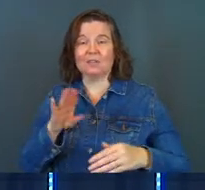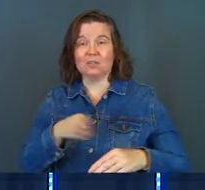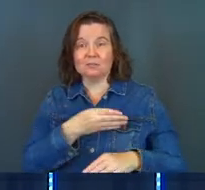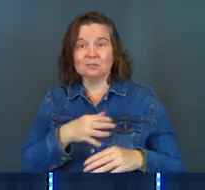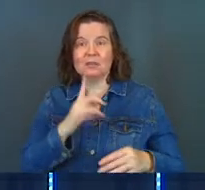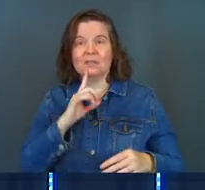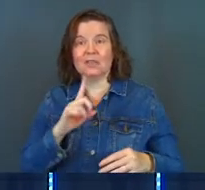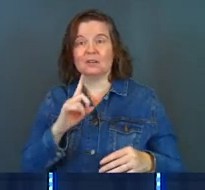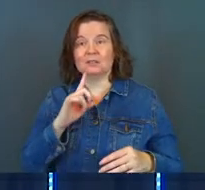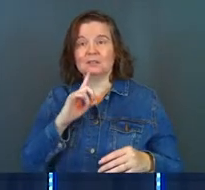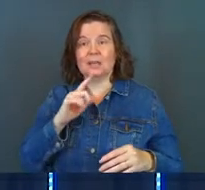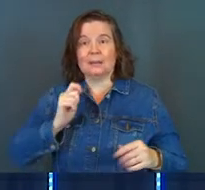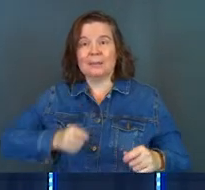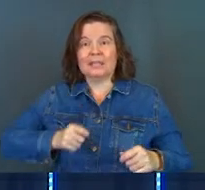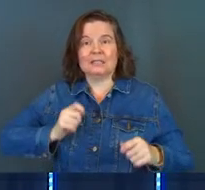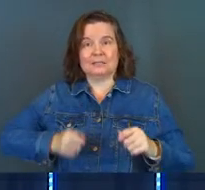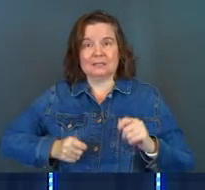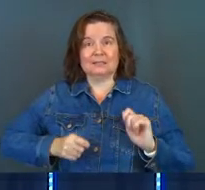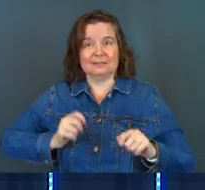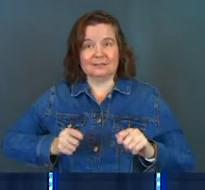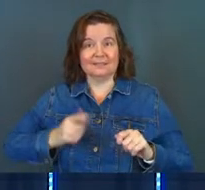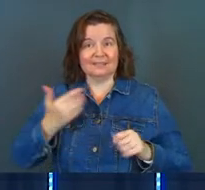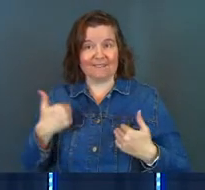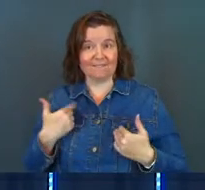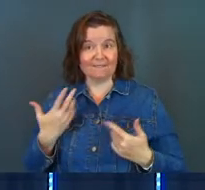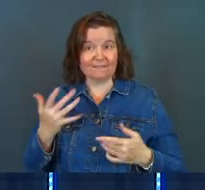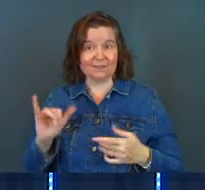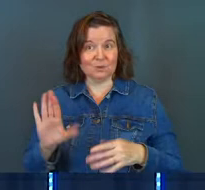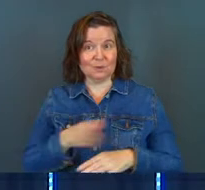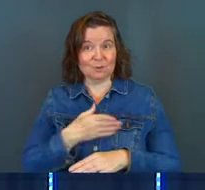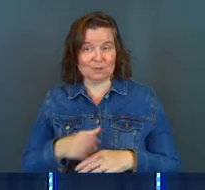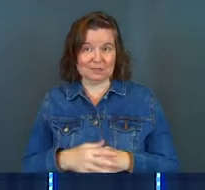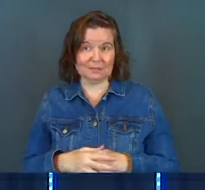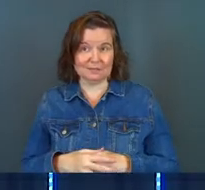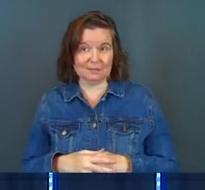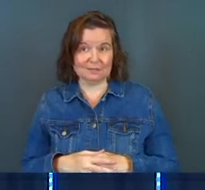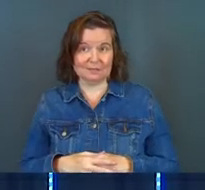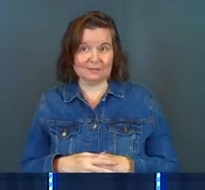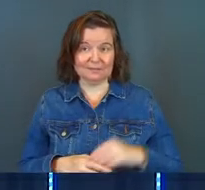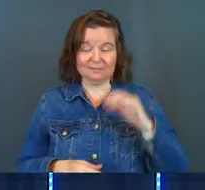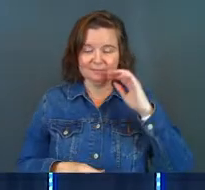instruments. There's even beat. God help us, there's a beat to the music.